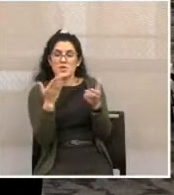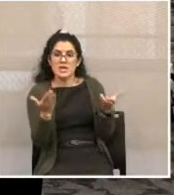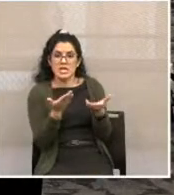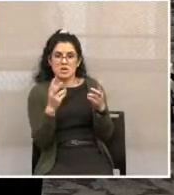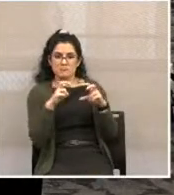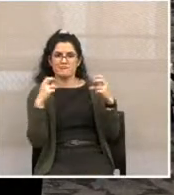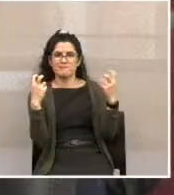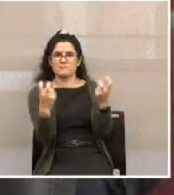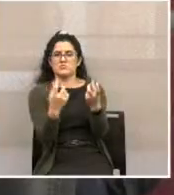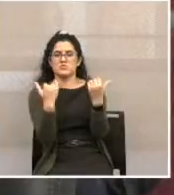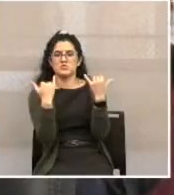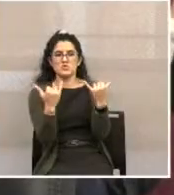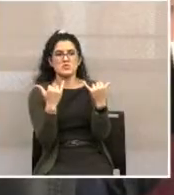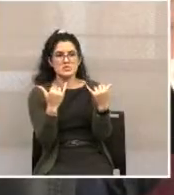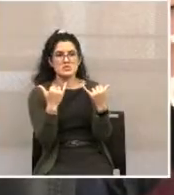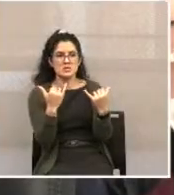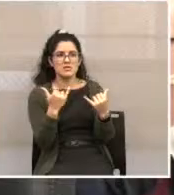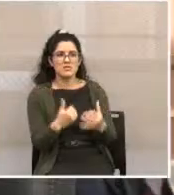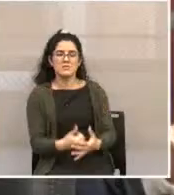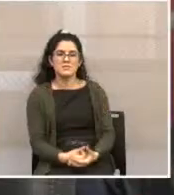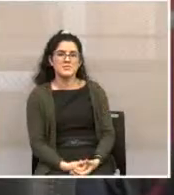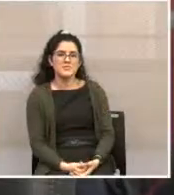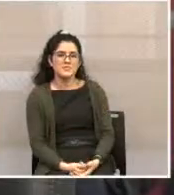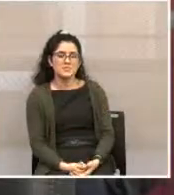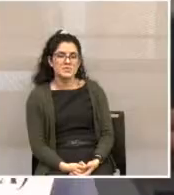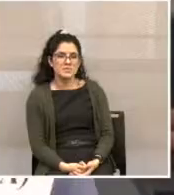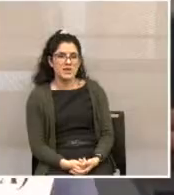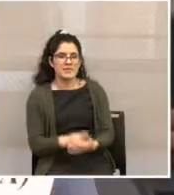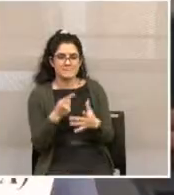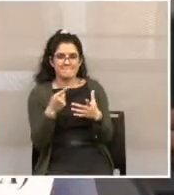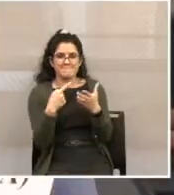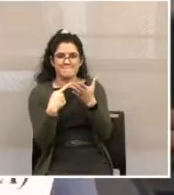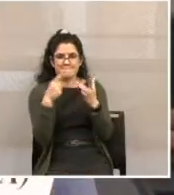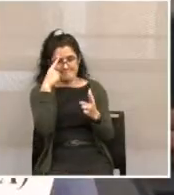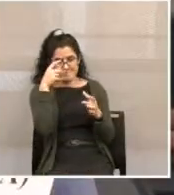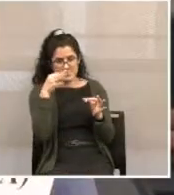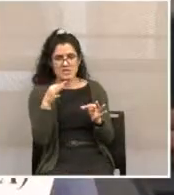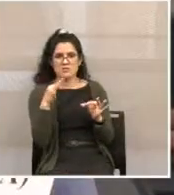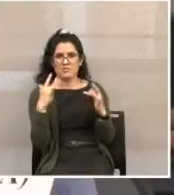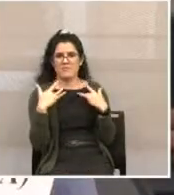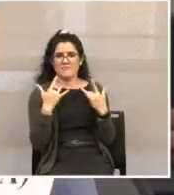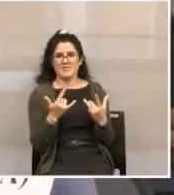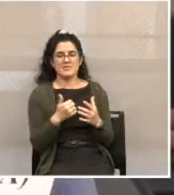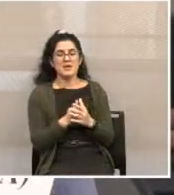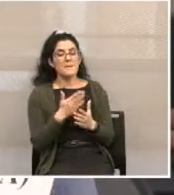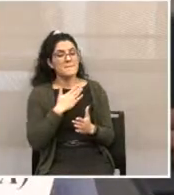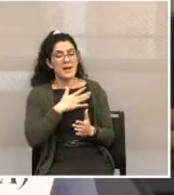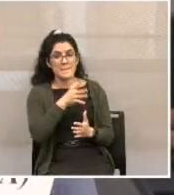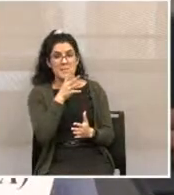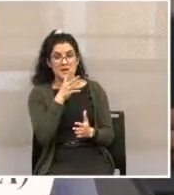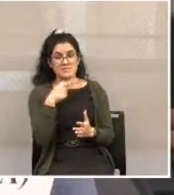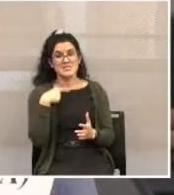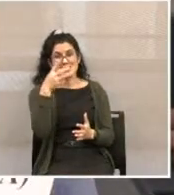role today in putting this roundtable together. My mom is an immigrant, and